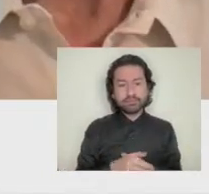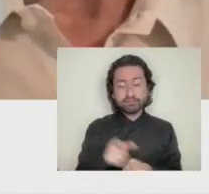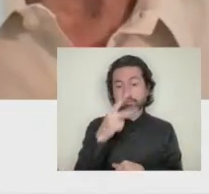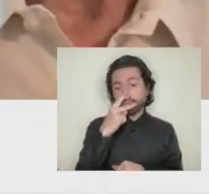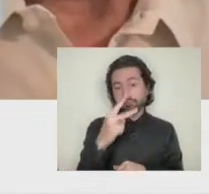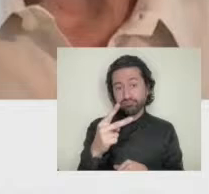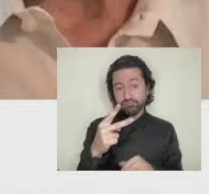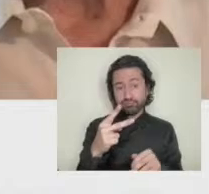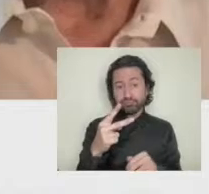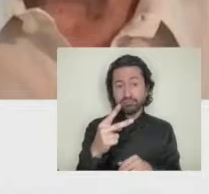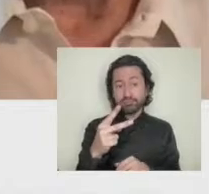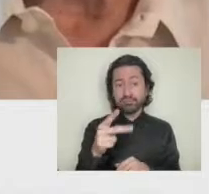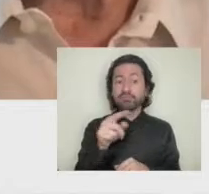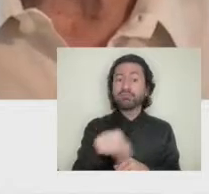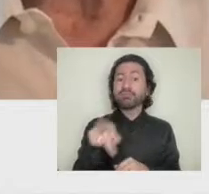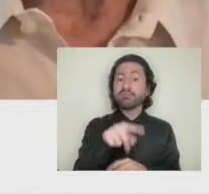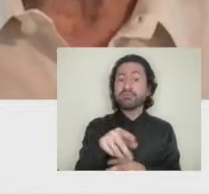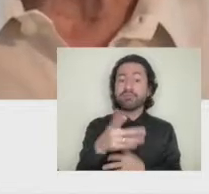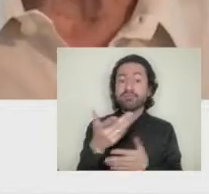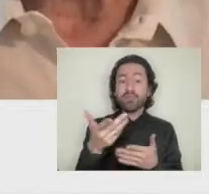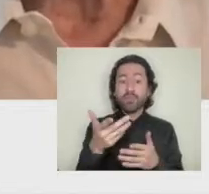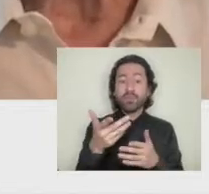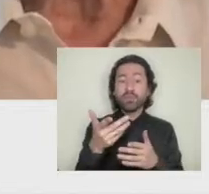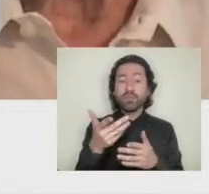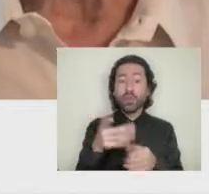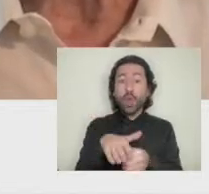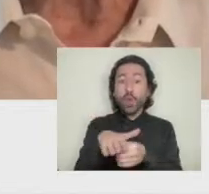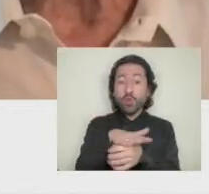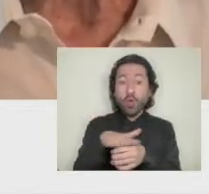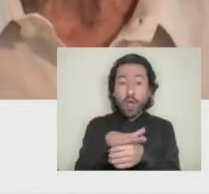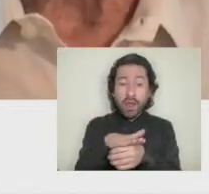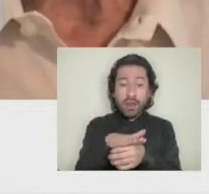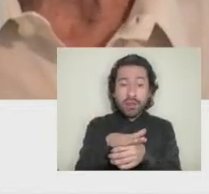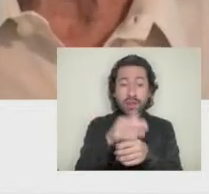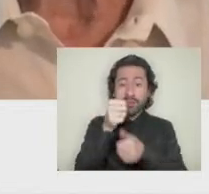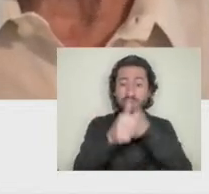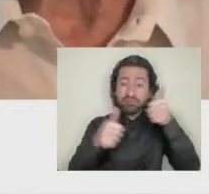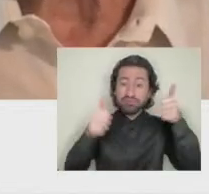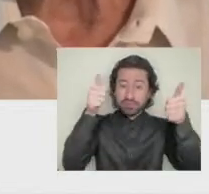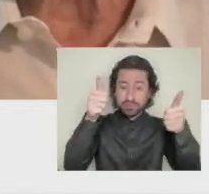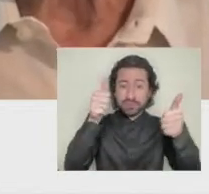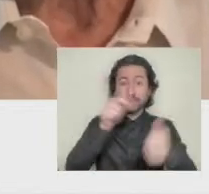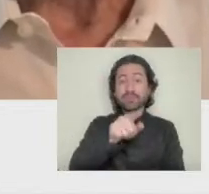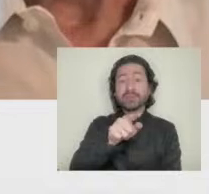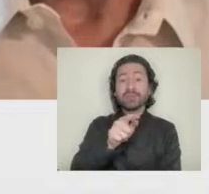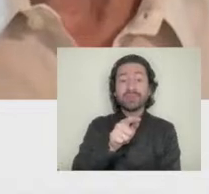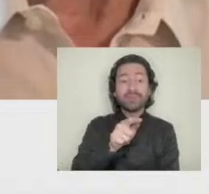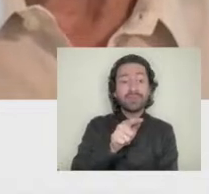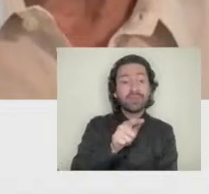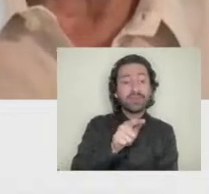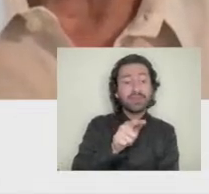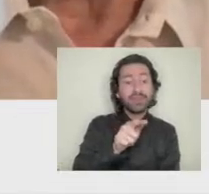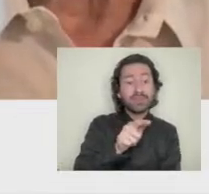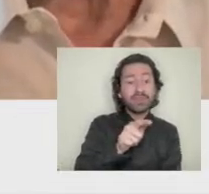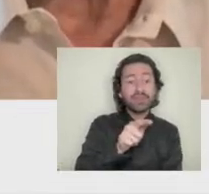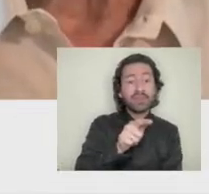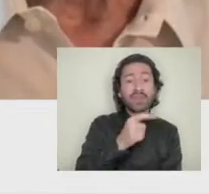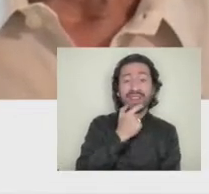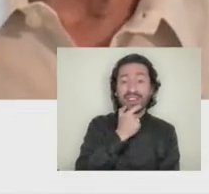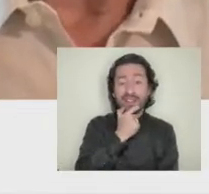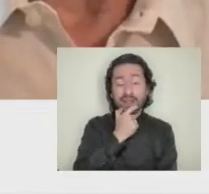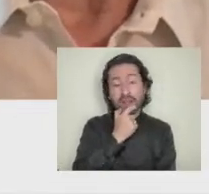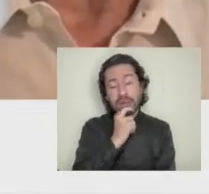and life expectancy in 2010-12 on the x-axis, and on the